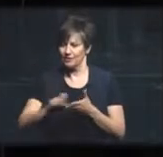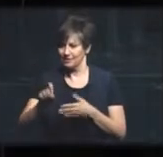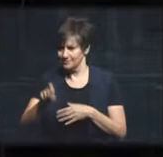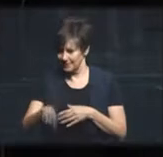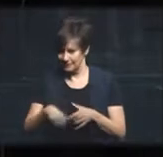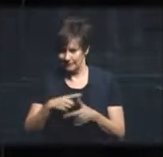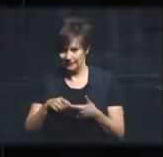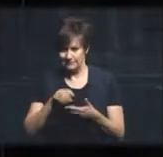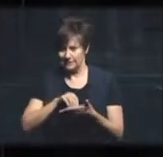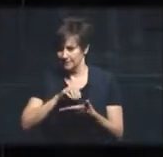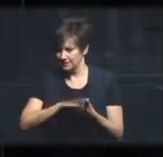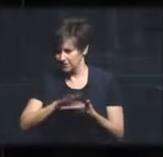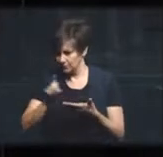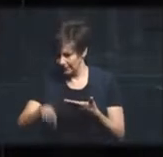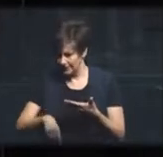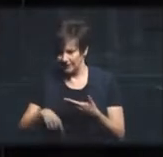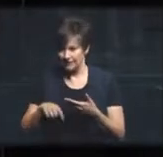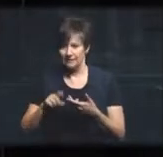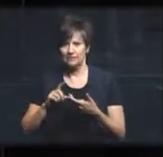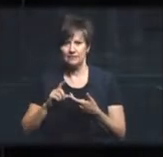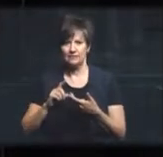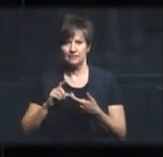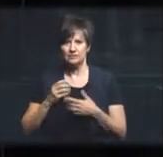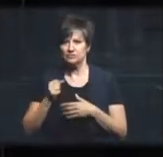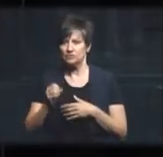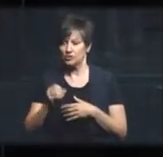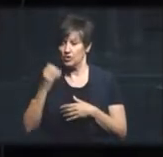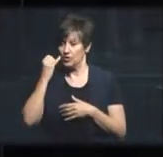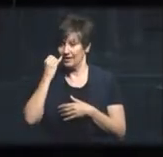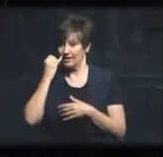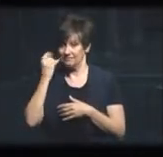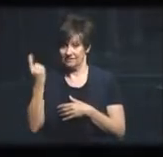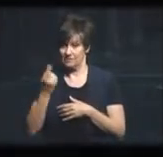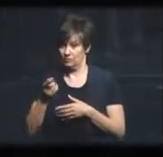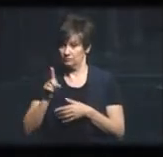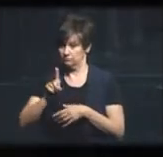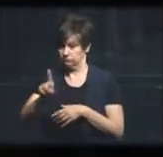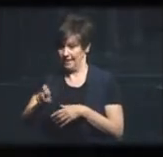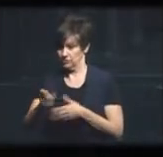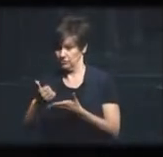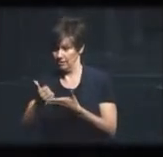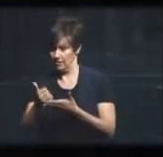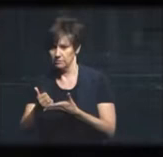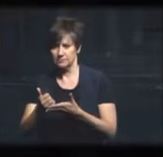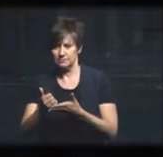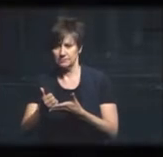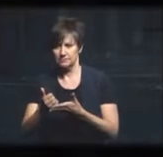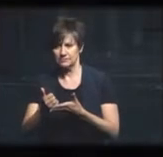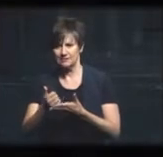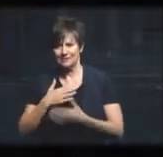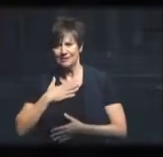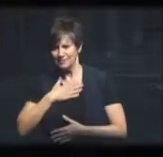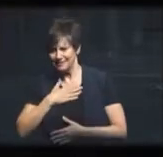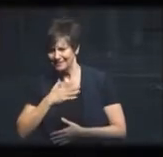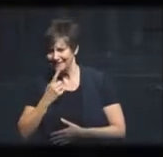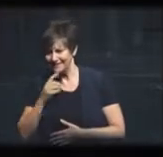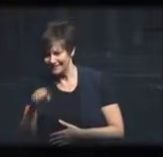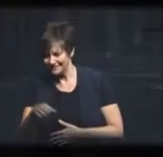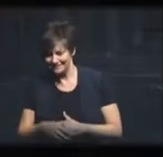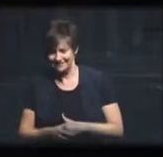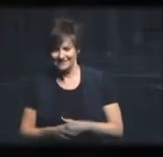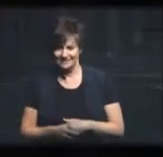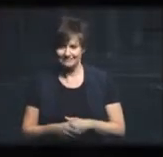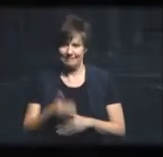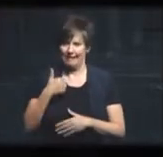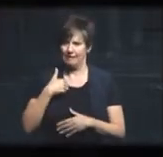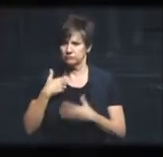some documentation to put together. And so if you're asked to help the team out, I would just ask you, please do that. They have